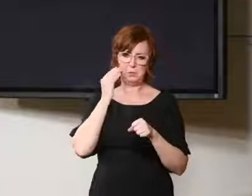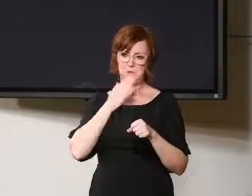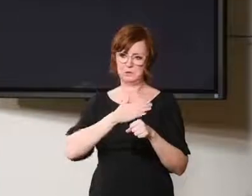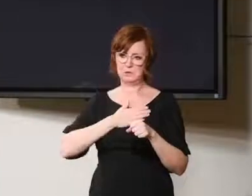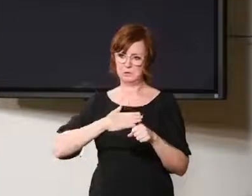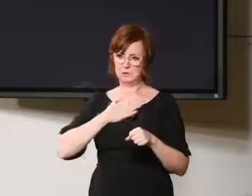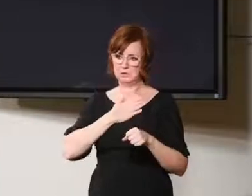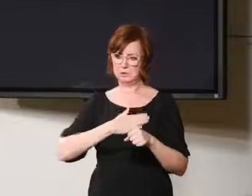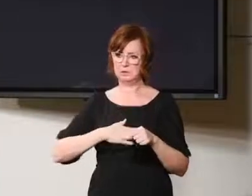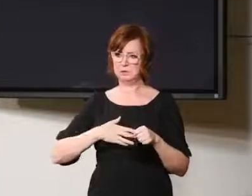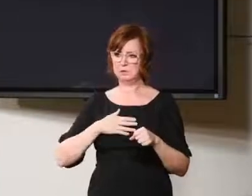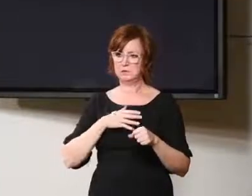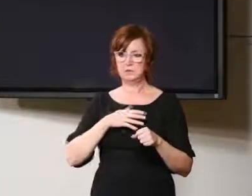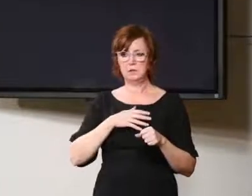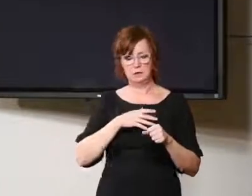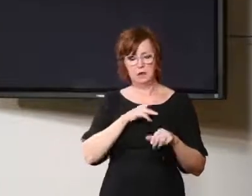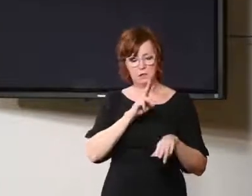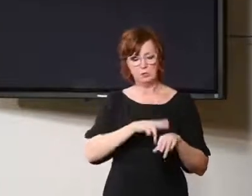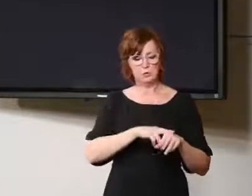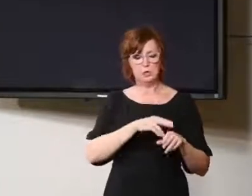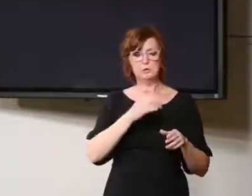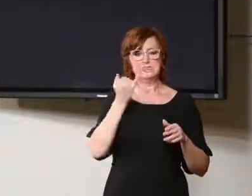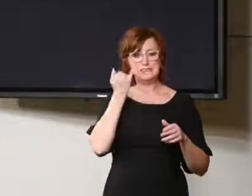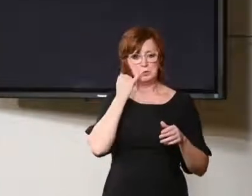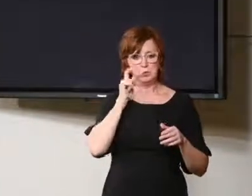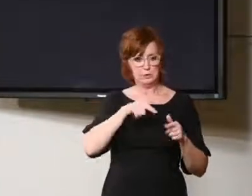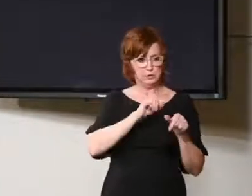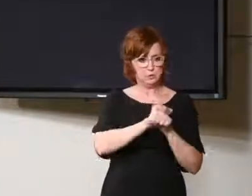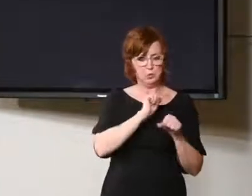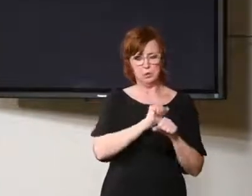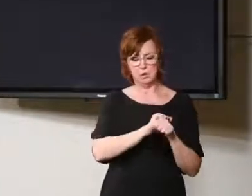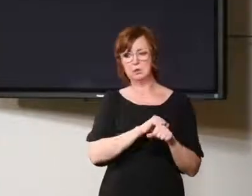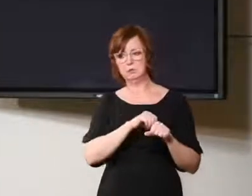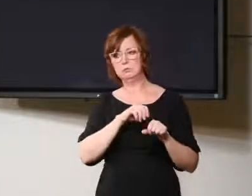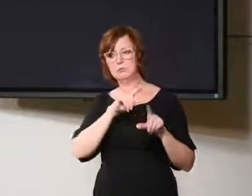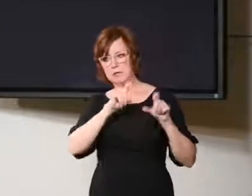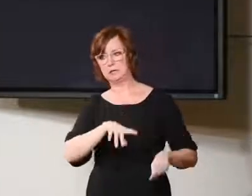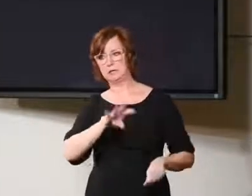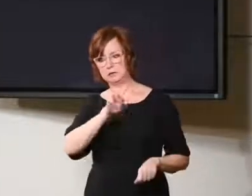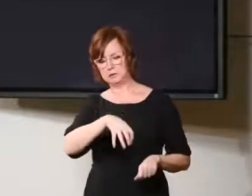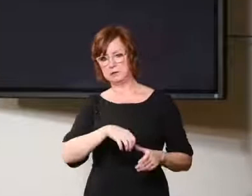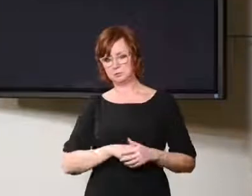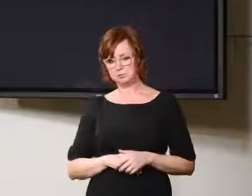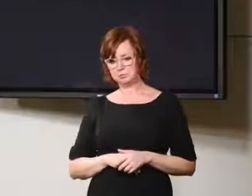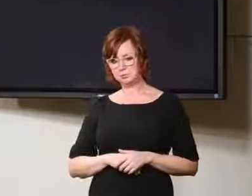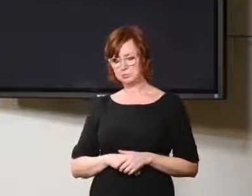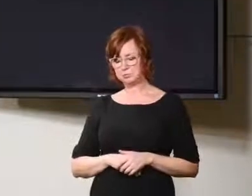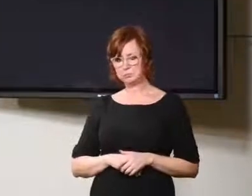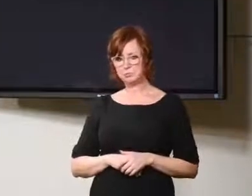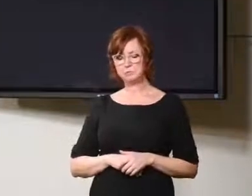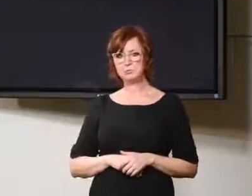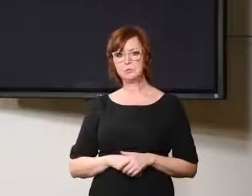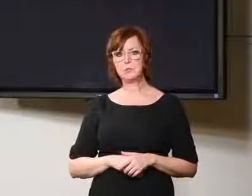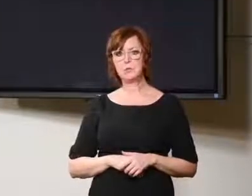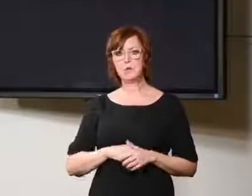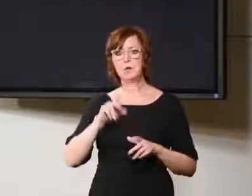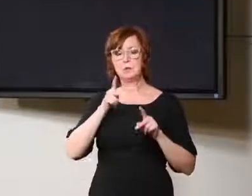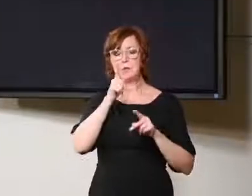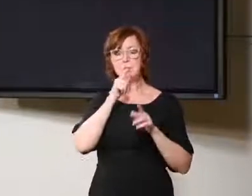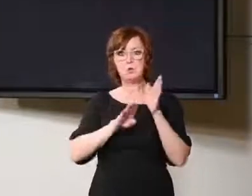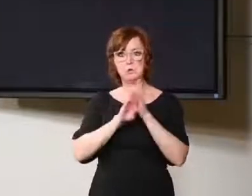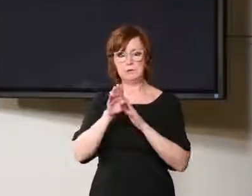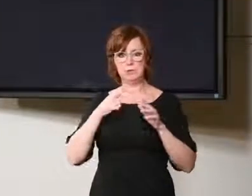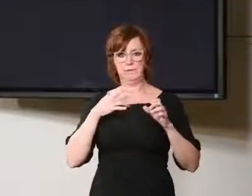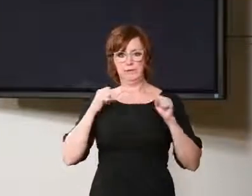with a new cough, you should get tested so that you can continue to work as long as you're not infectious. And for anyone in Saskatchewan who develops